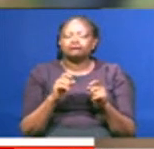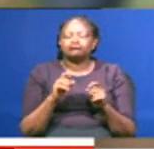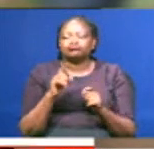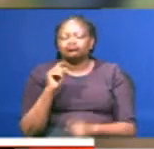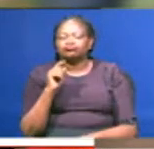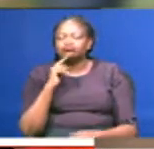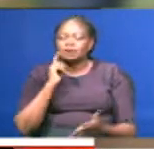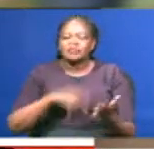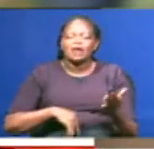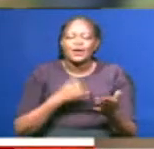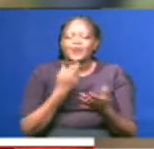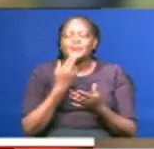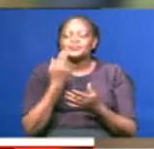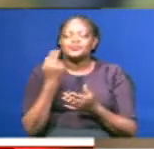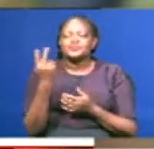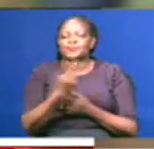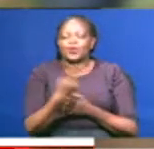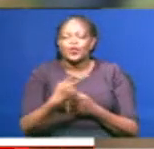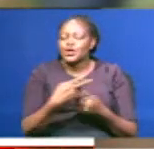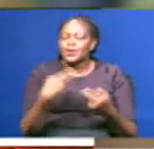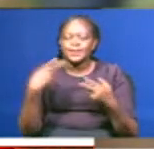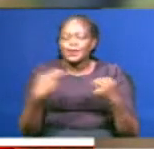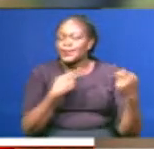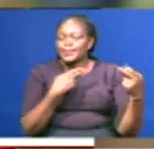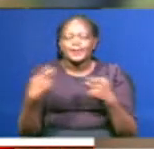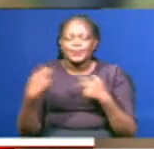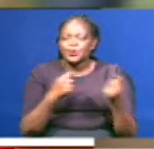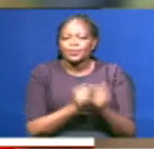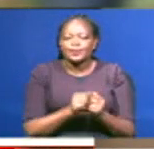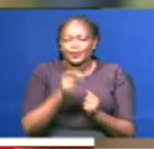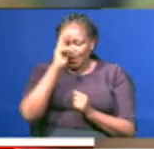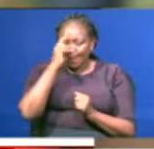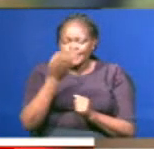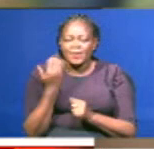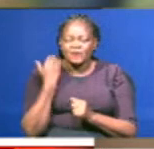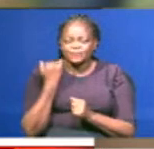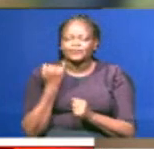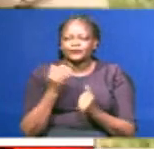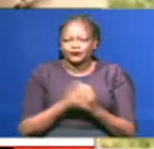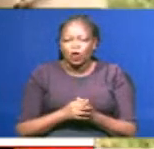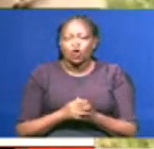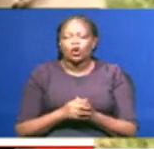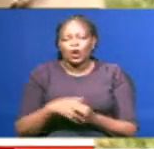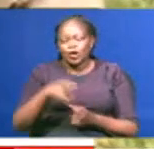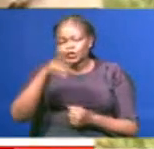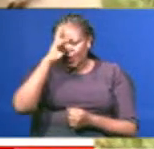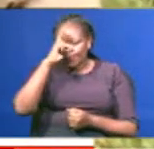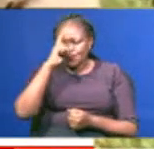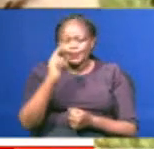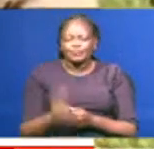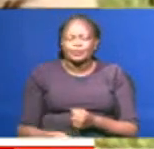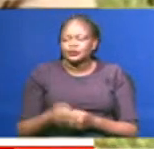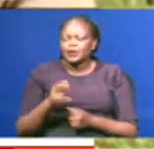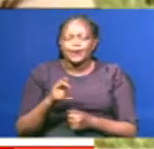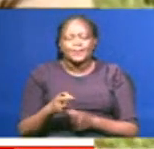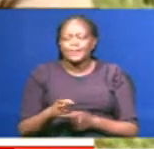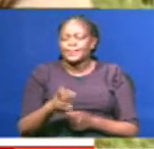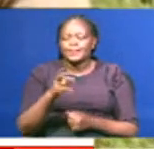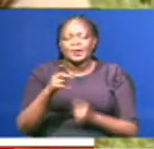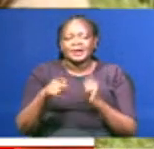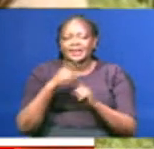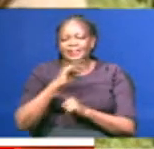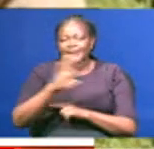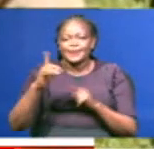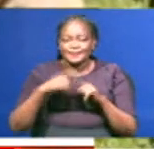in a shootout before they were overpowered by the men and women in uniform. But an image depicting the arrest of the